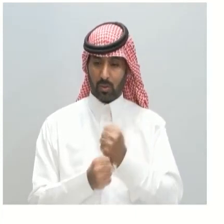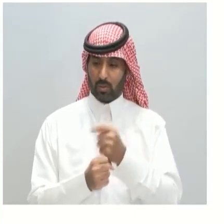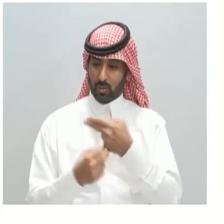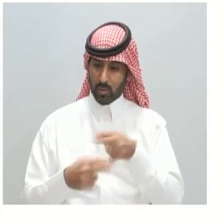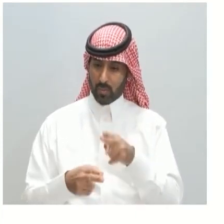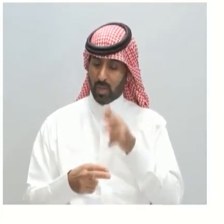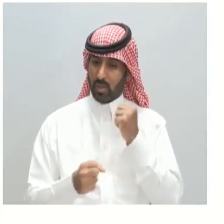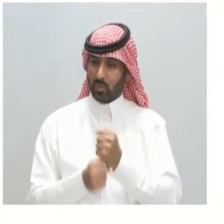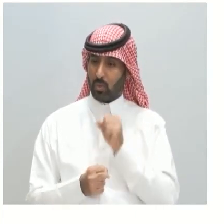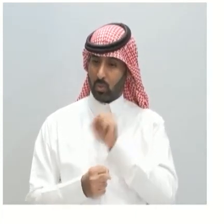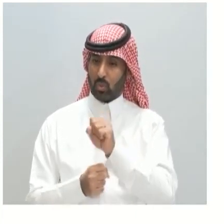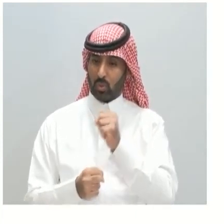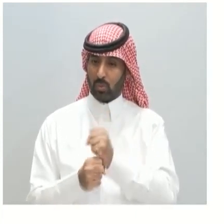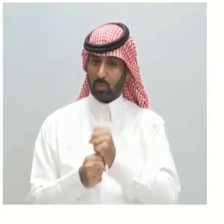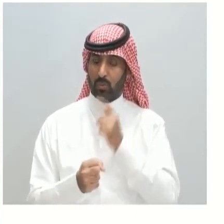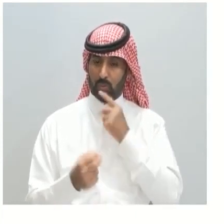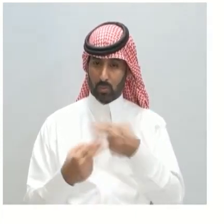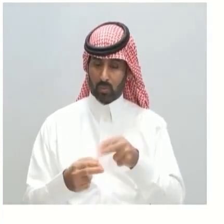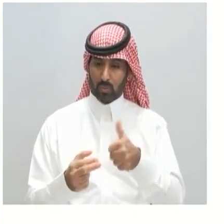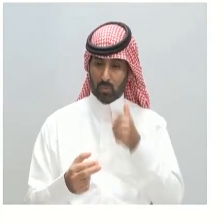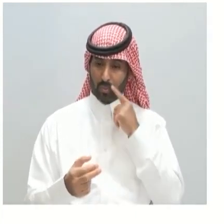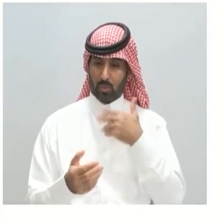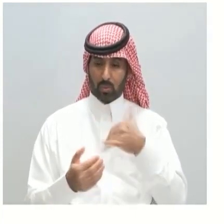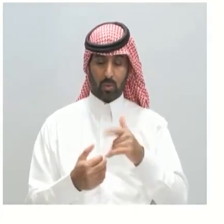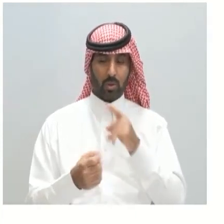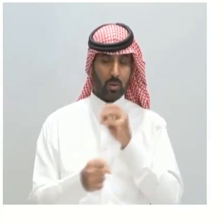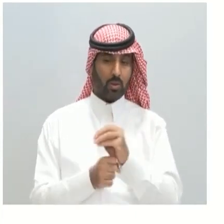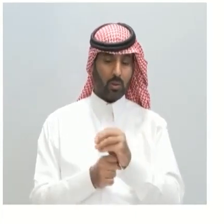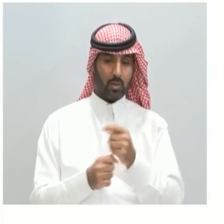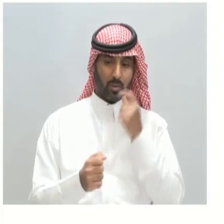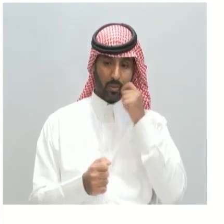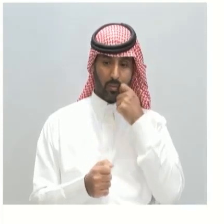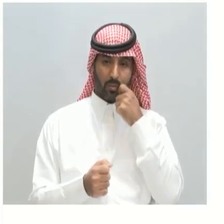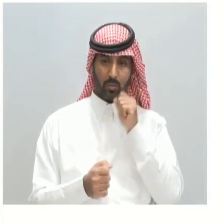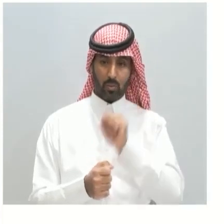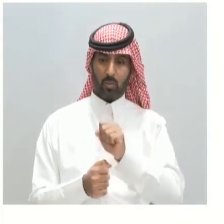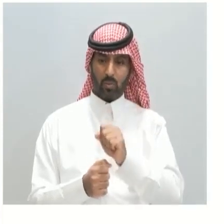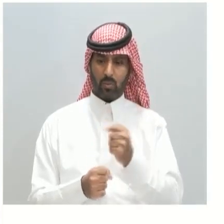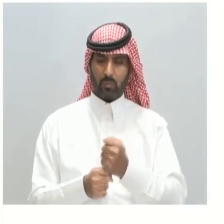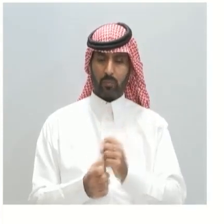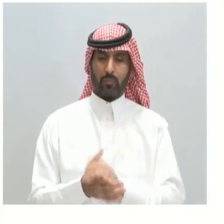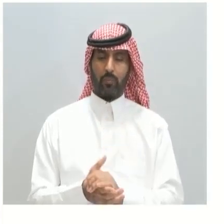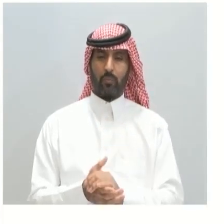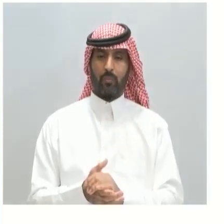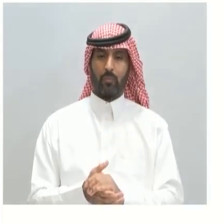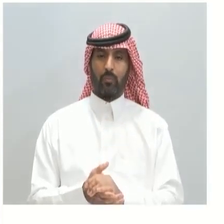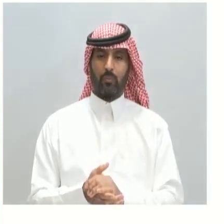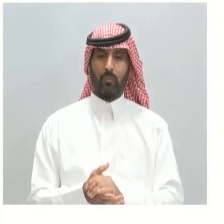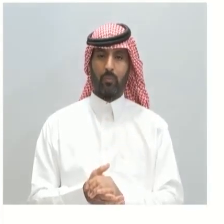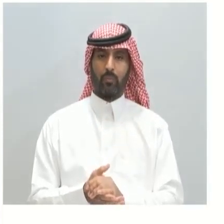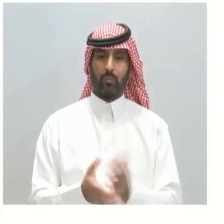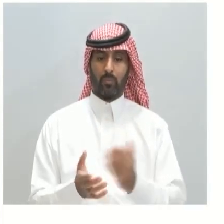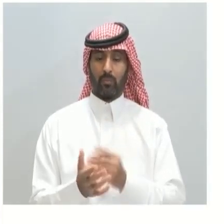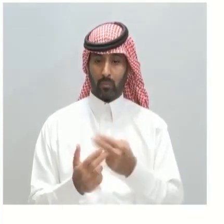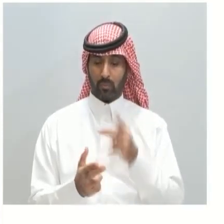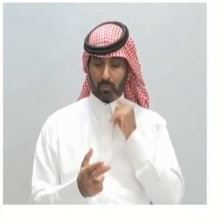a good way to, said the businessman. So your own business. So it's a good way to get what?